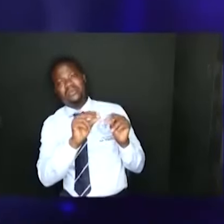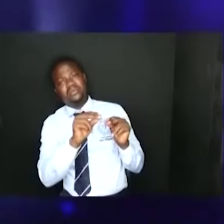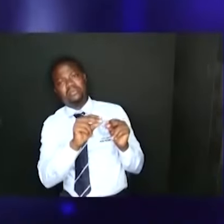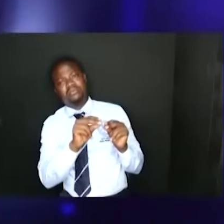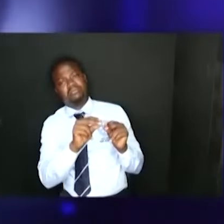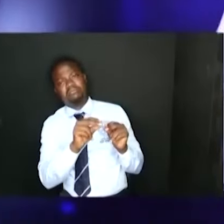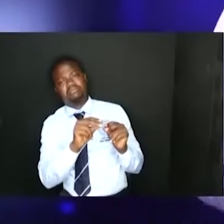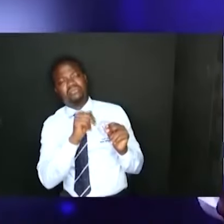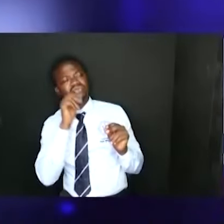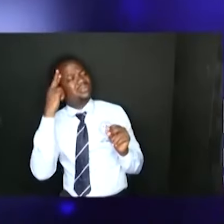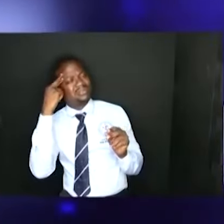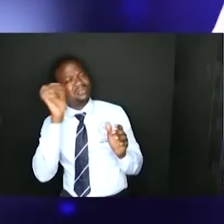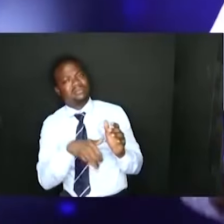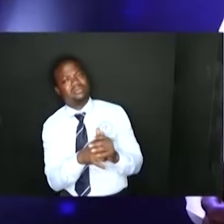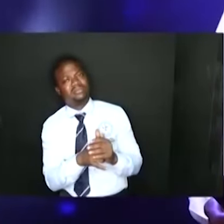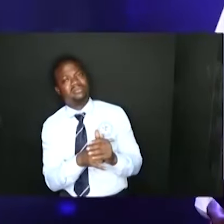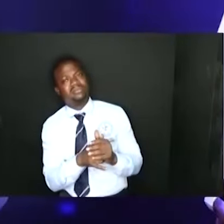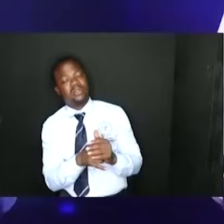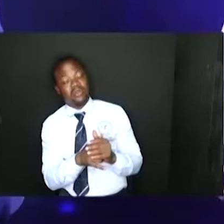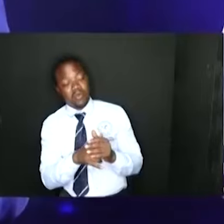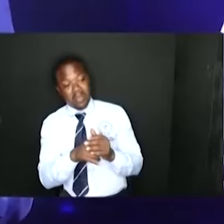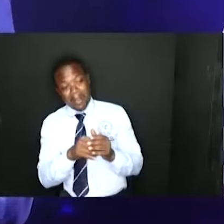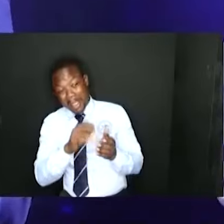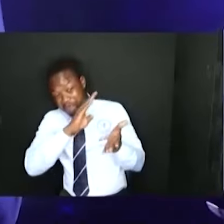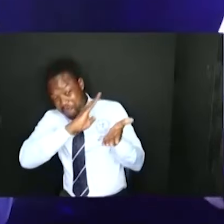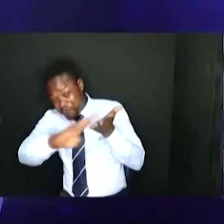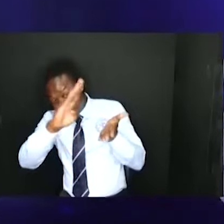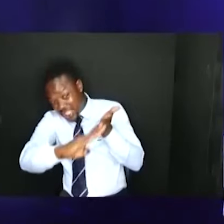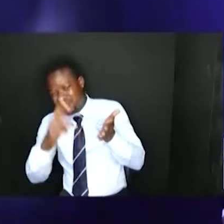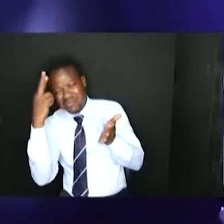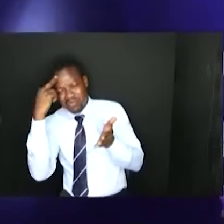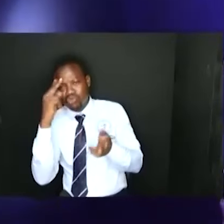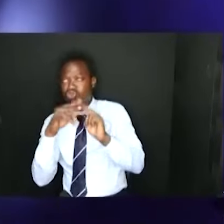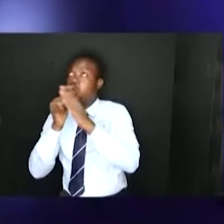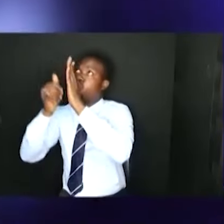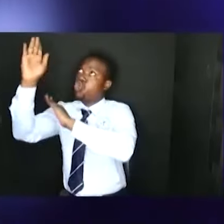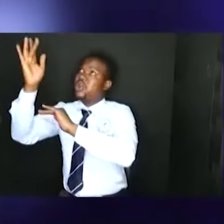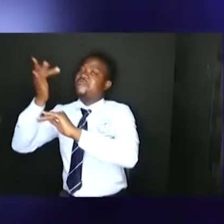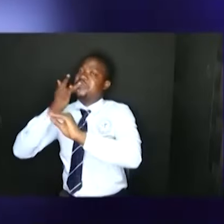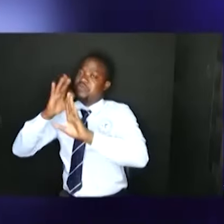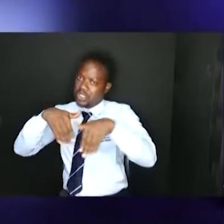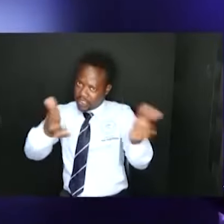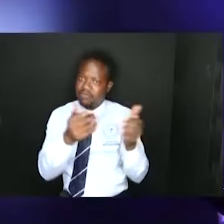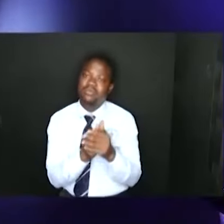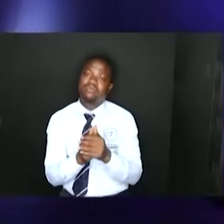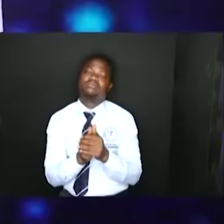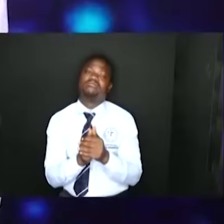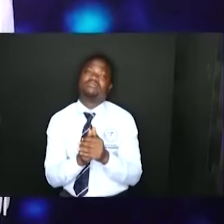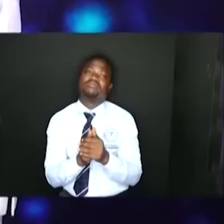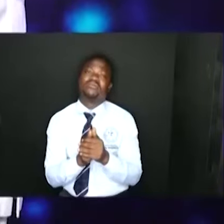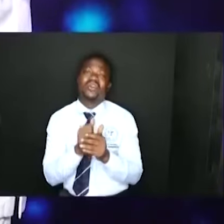God. So who did you pump from so chen wa? Anya wanti ne mum se wope se wonyo nyami ni mu adumuntia. You